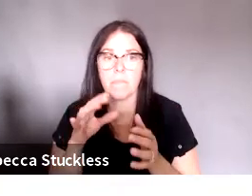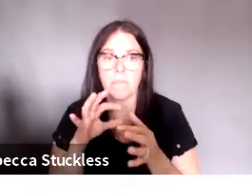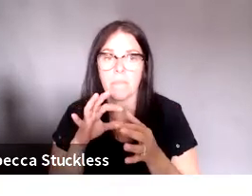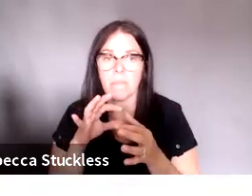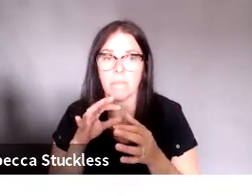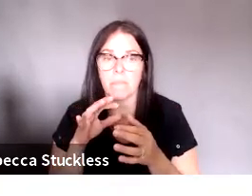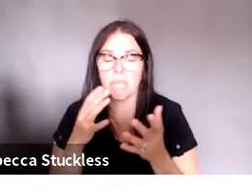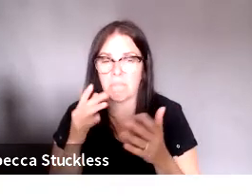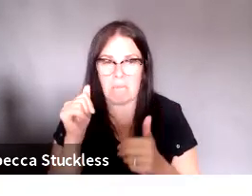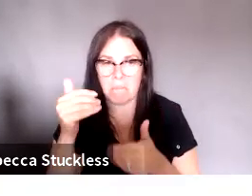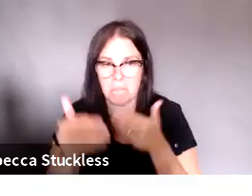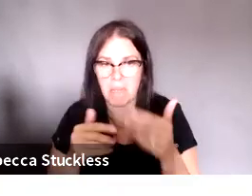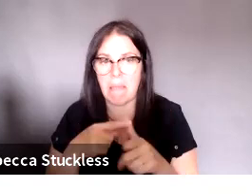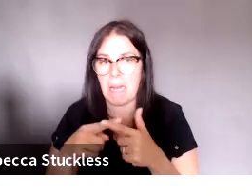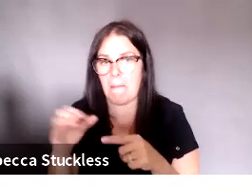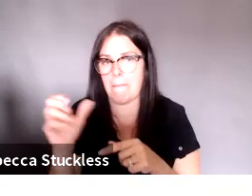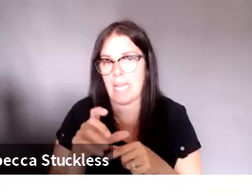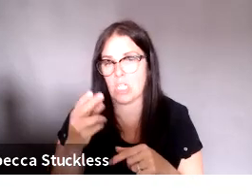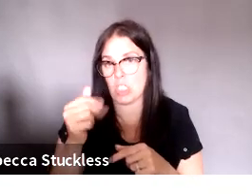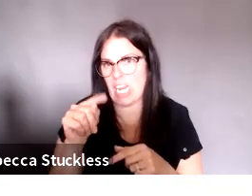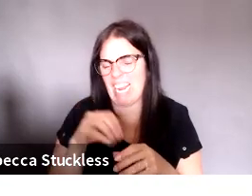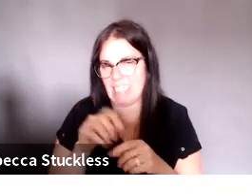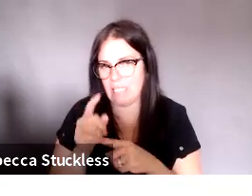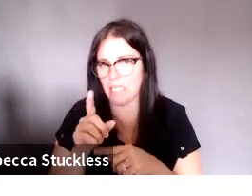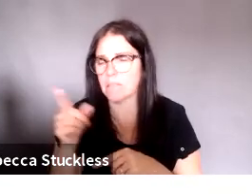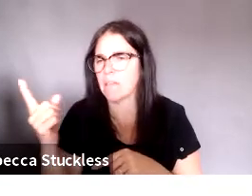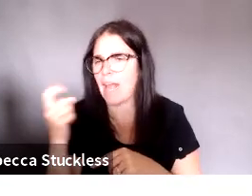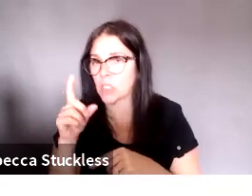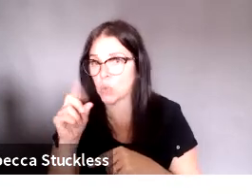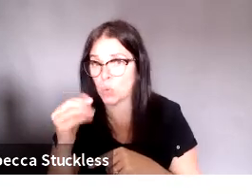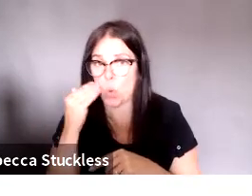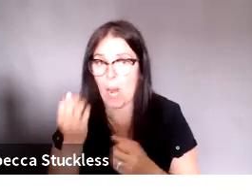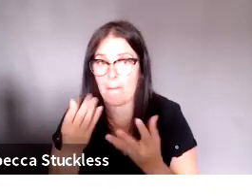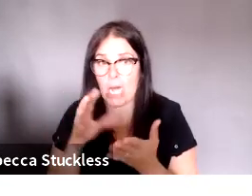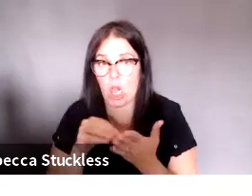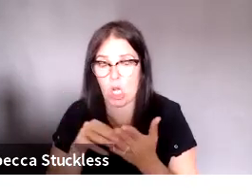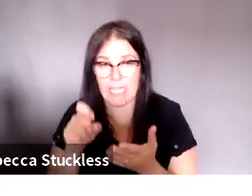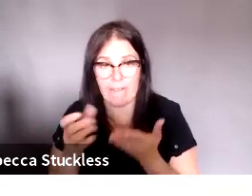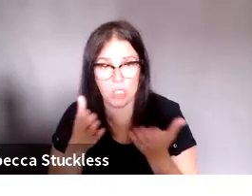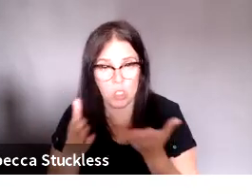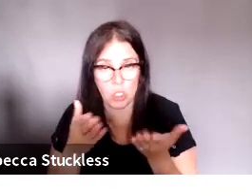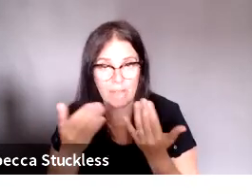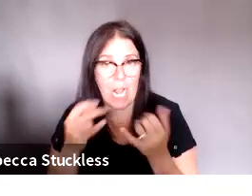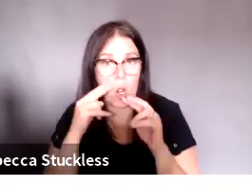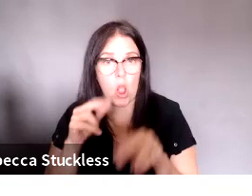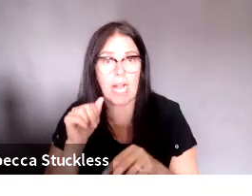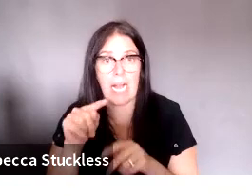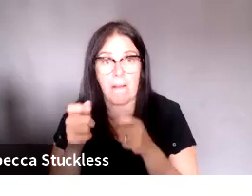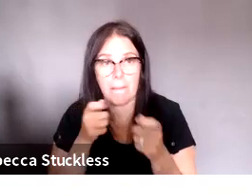said, come back to the chat in a second. Do we know how many learners we have to serve? So now we're looking at the management